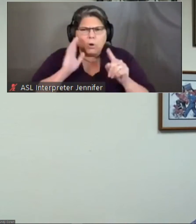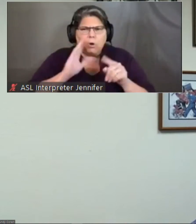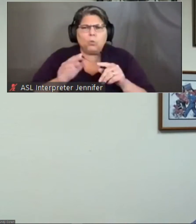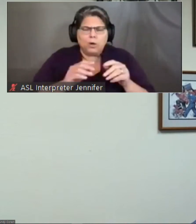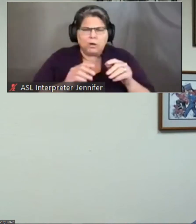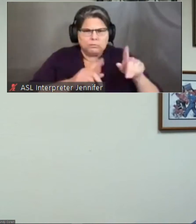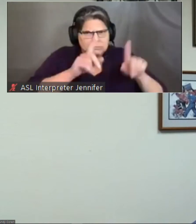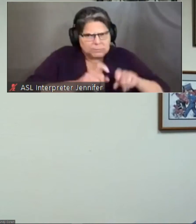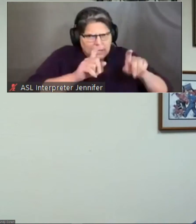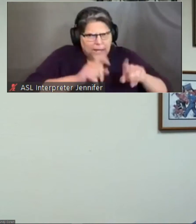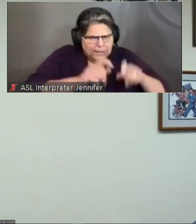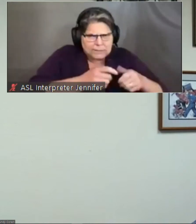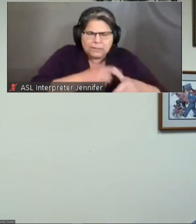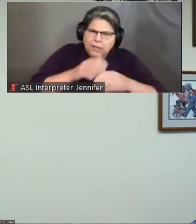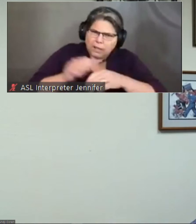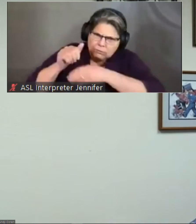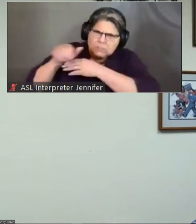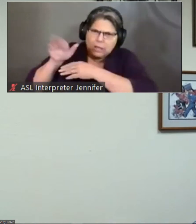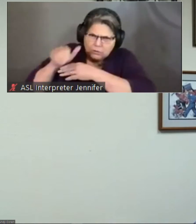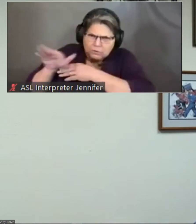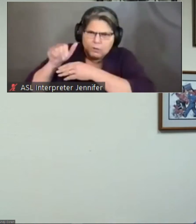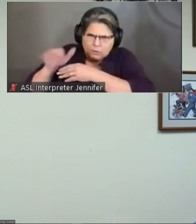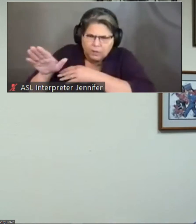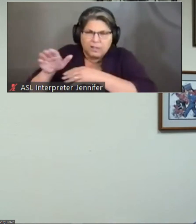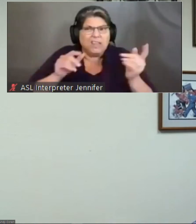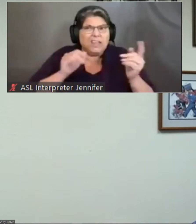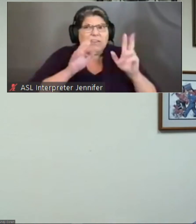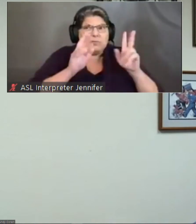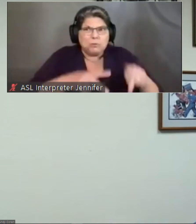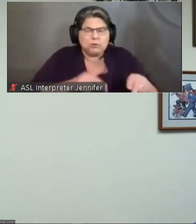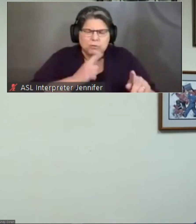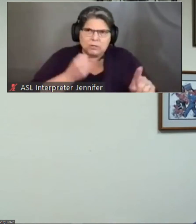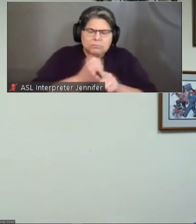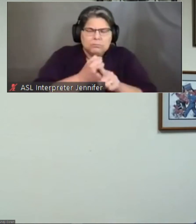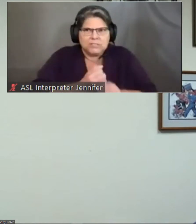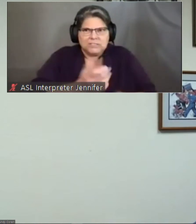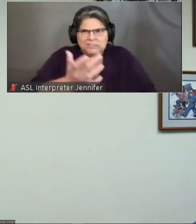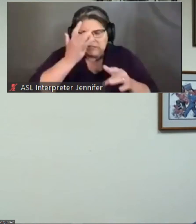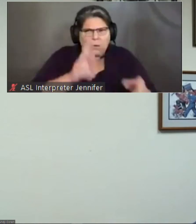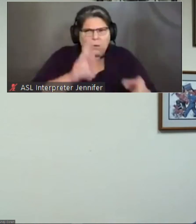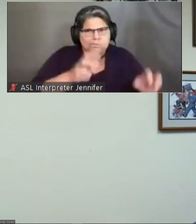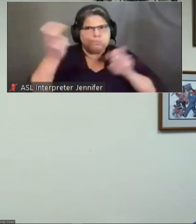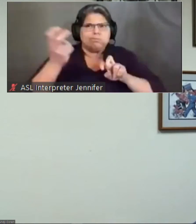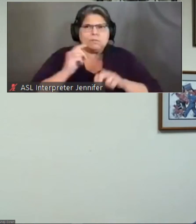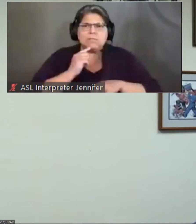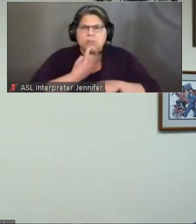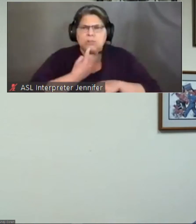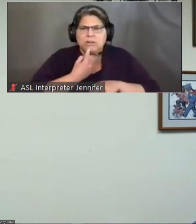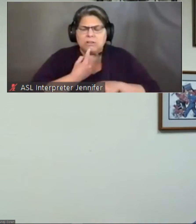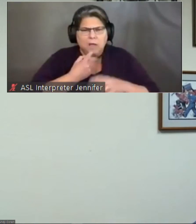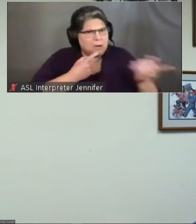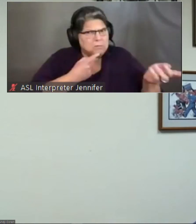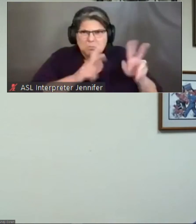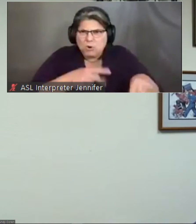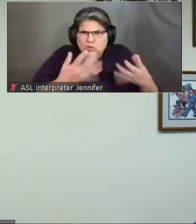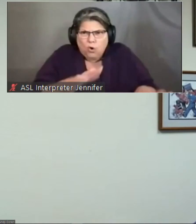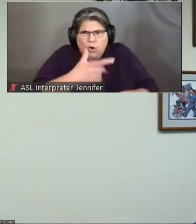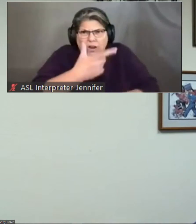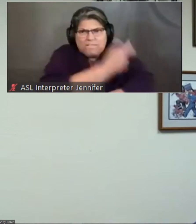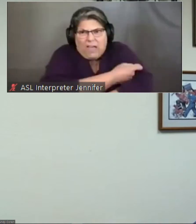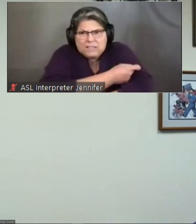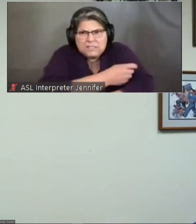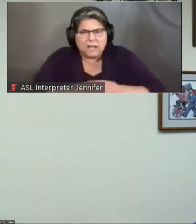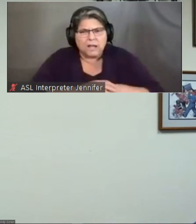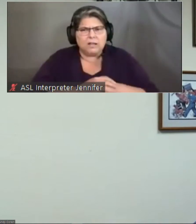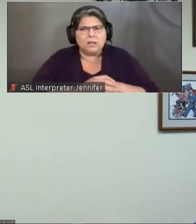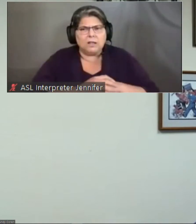samples when needed for more severe cases following a fully vaccinated person or a